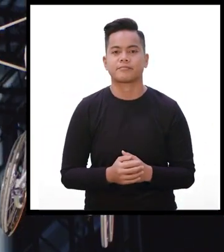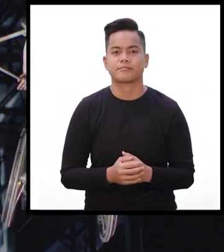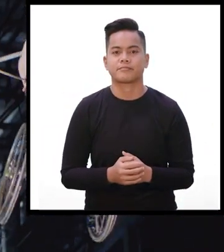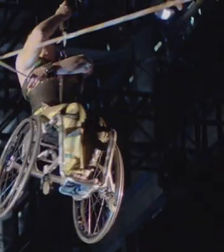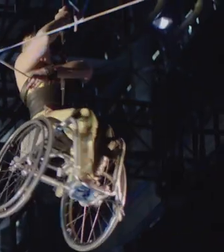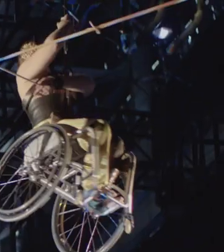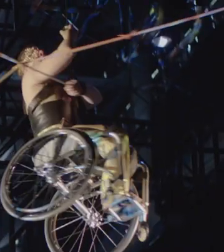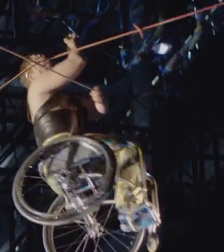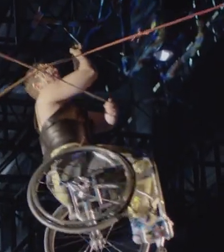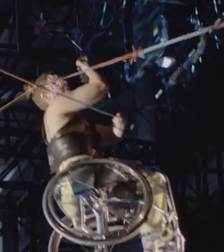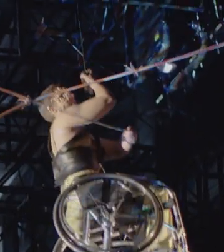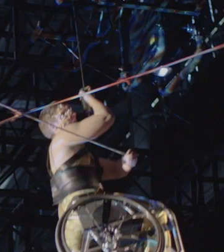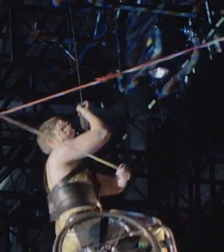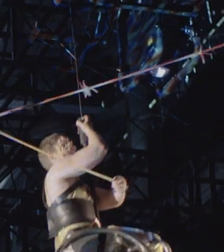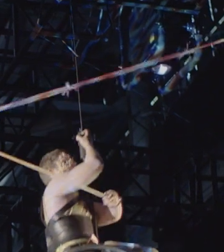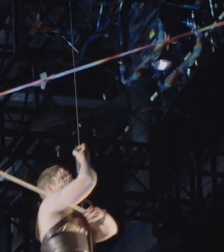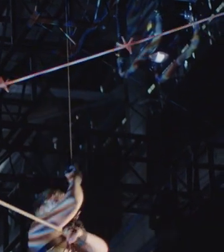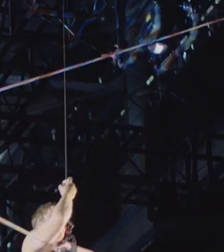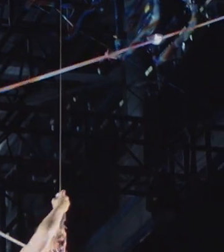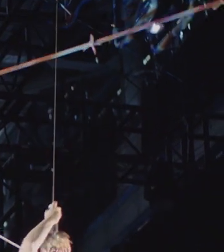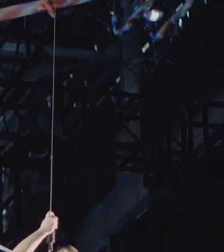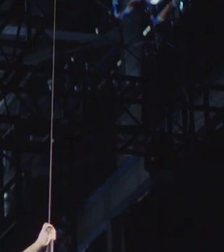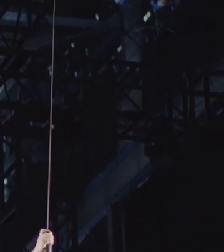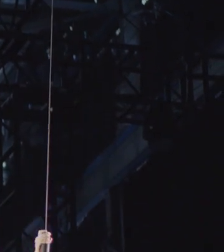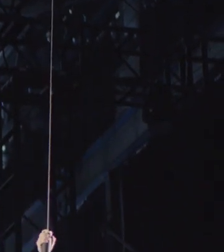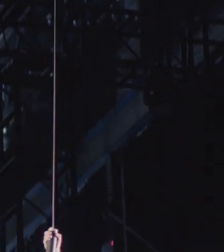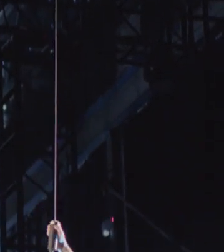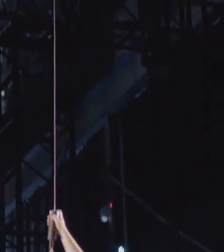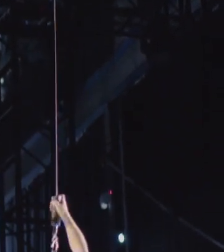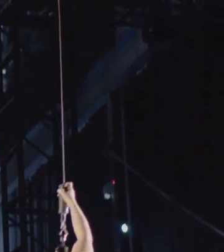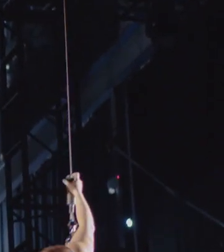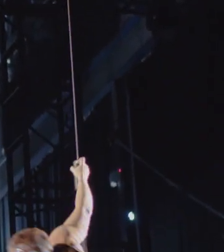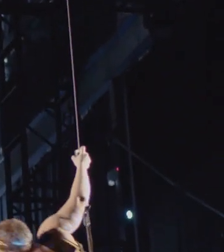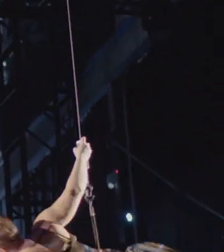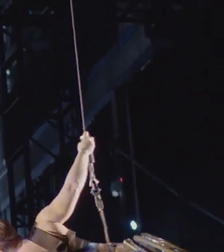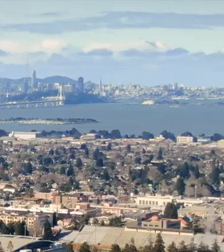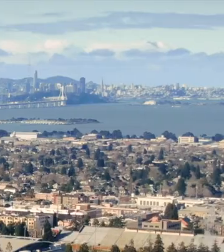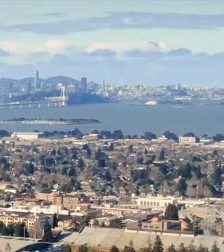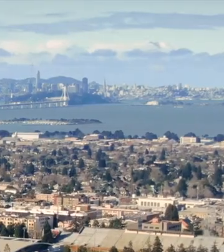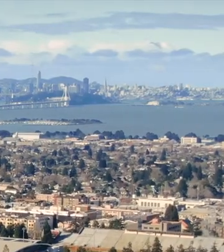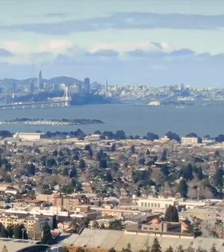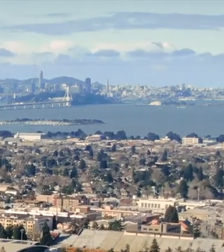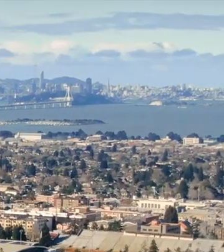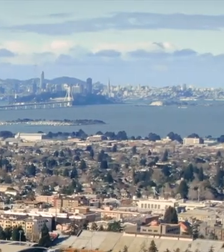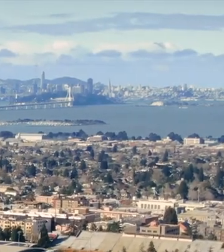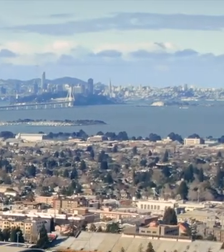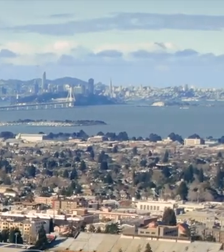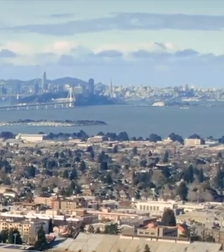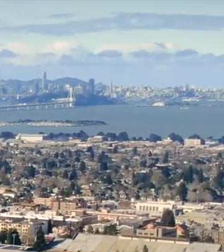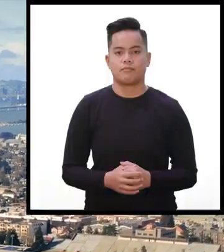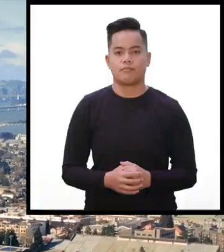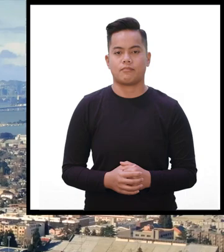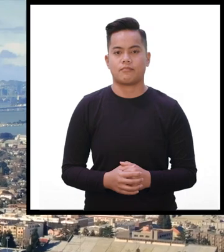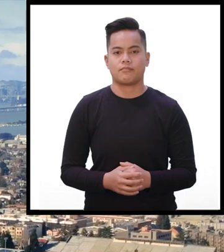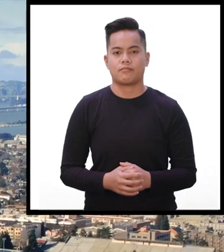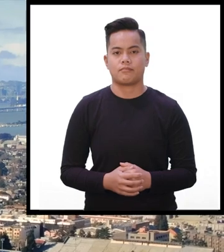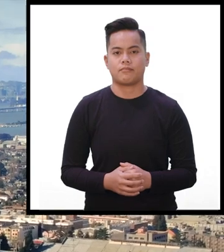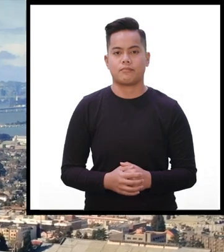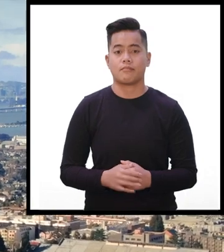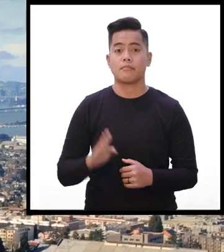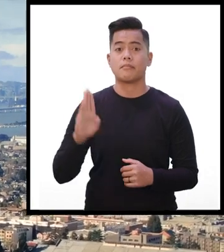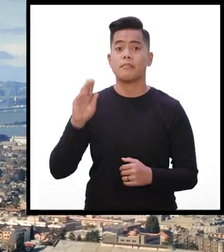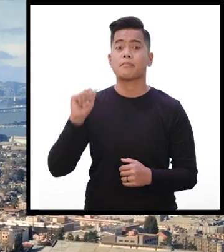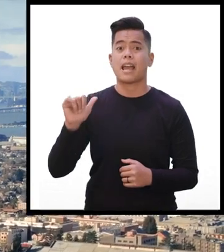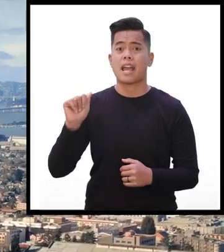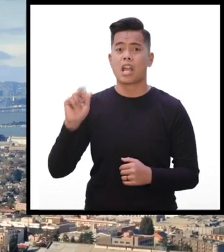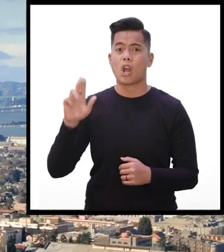joy. Alice and Laurel spin in the air, stretching the elastic prop. Berkeley, California, an aerial view. The